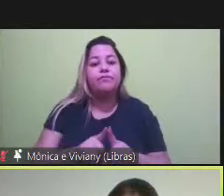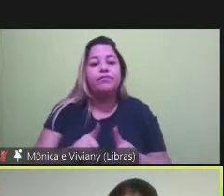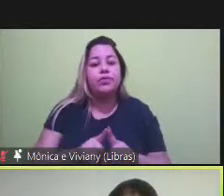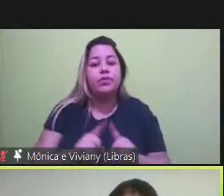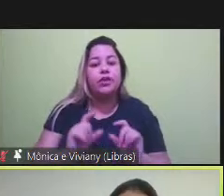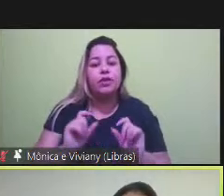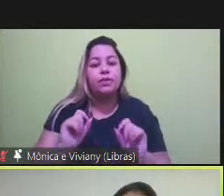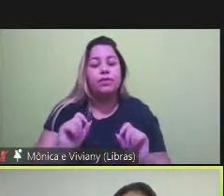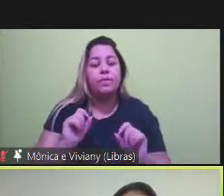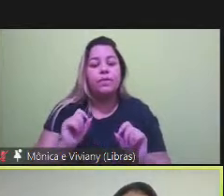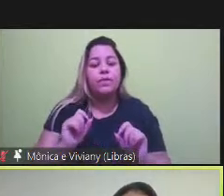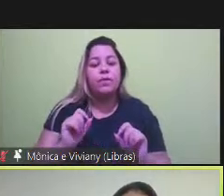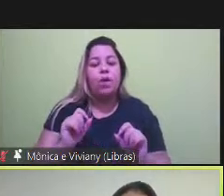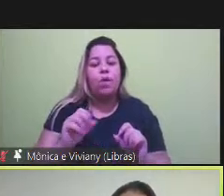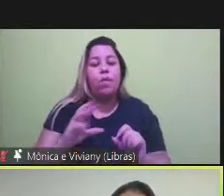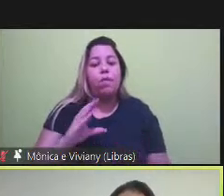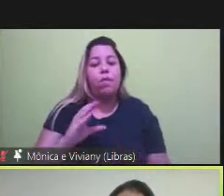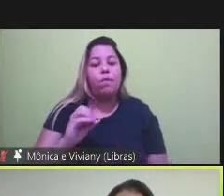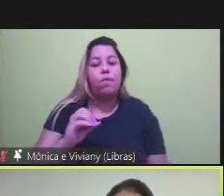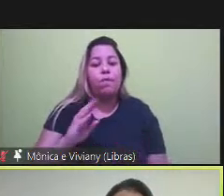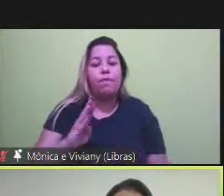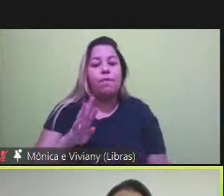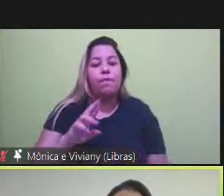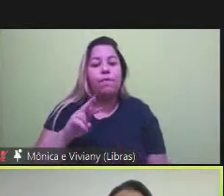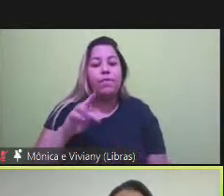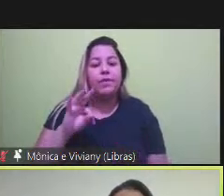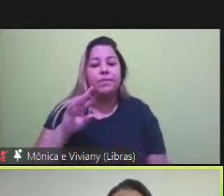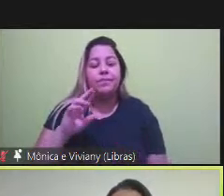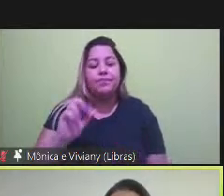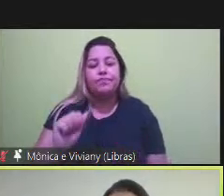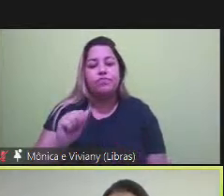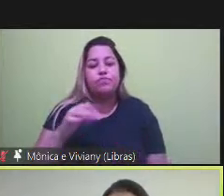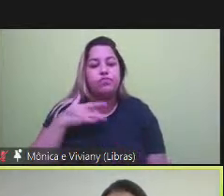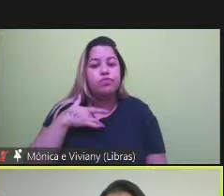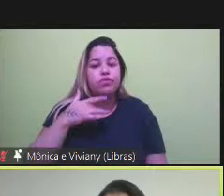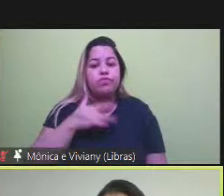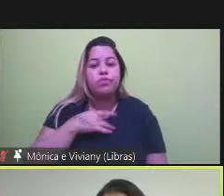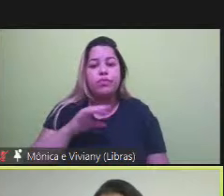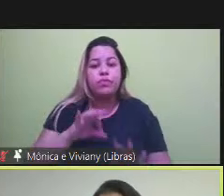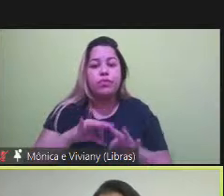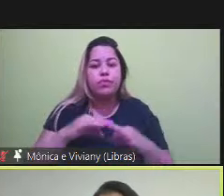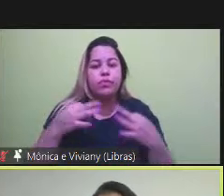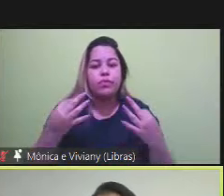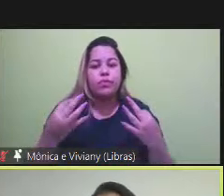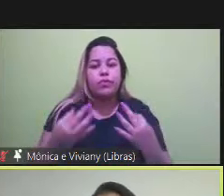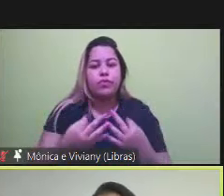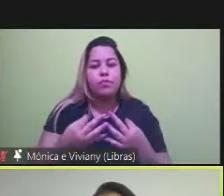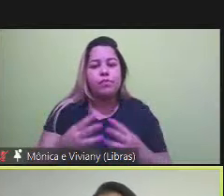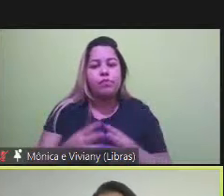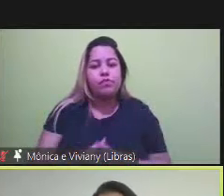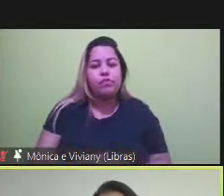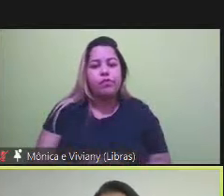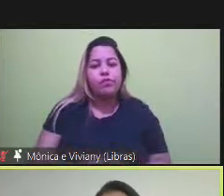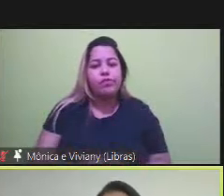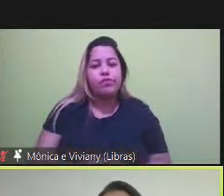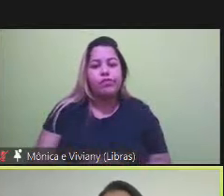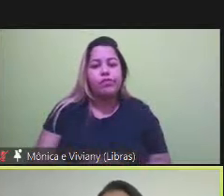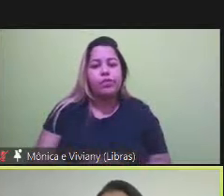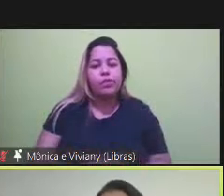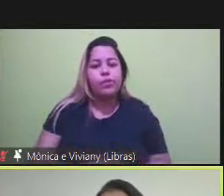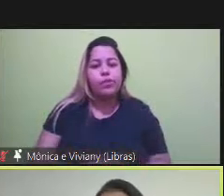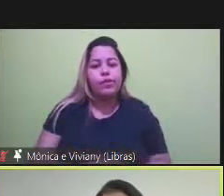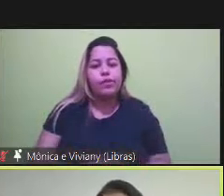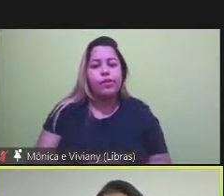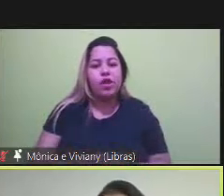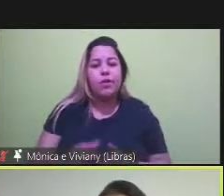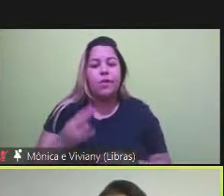health care, 100% of coverage of teams from family health care, 5 teams